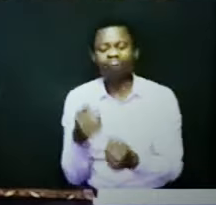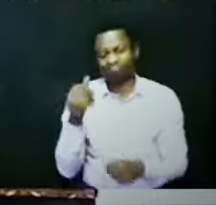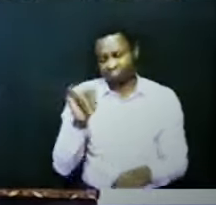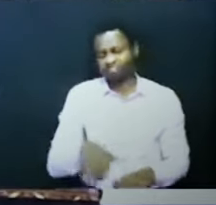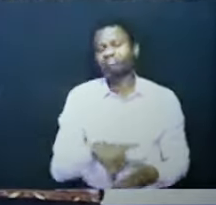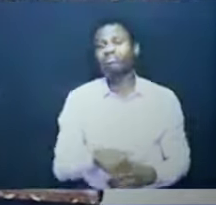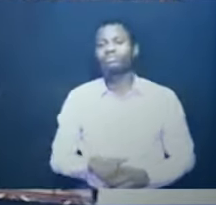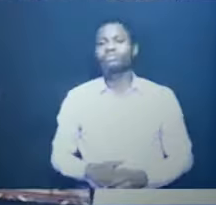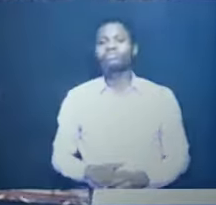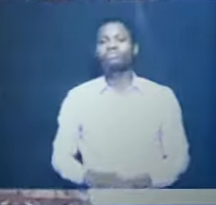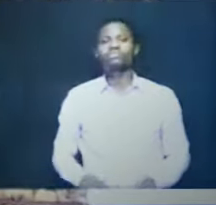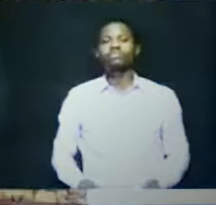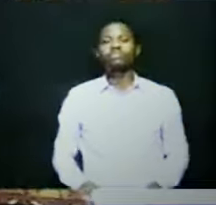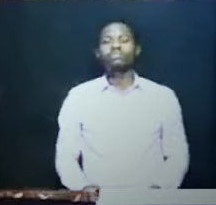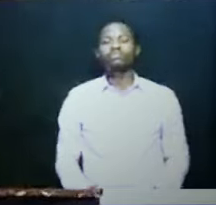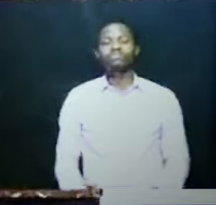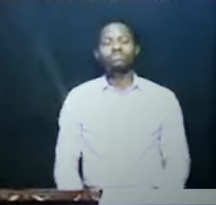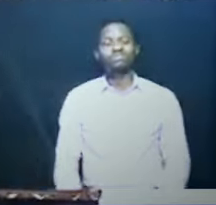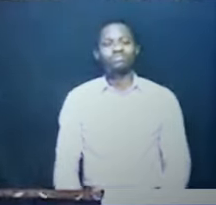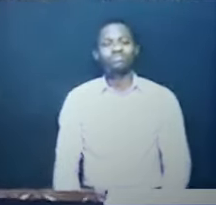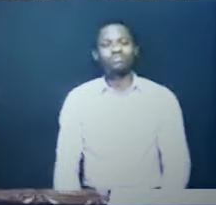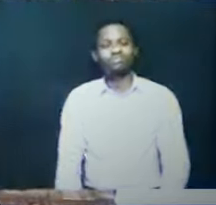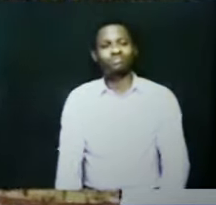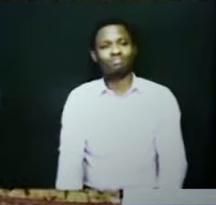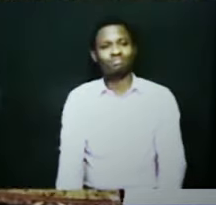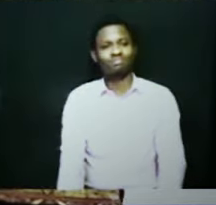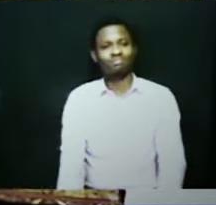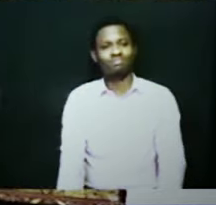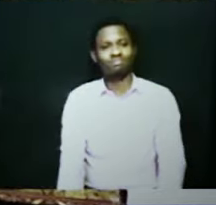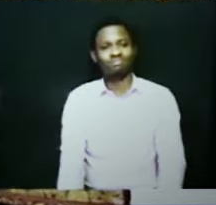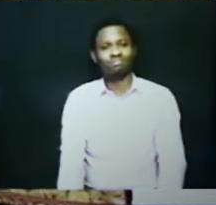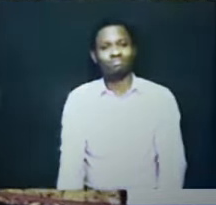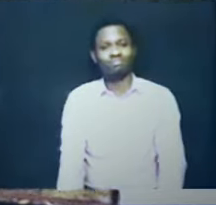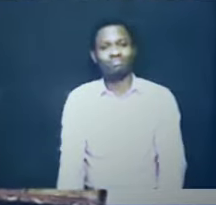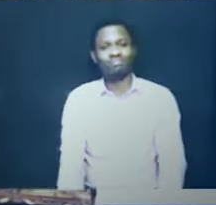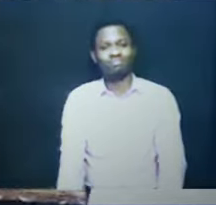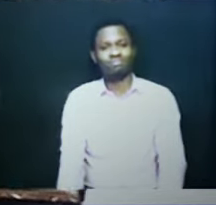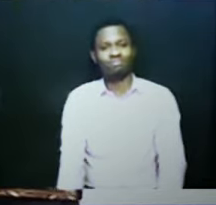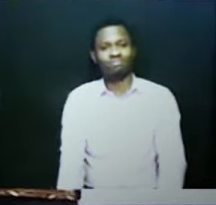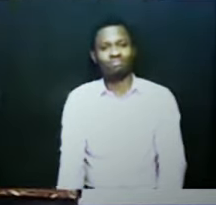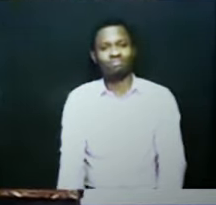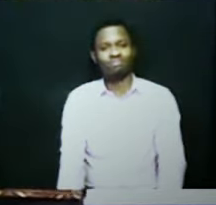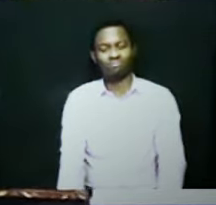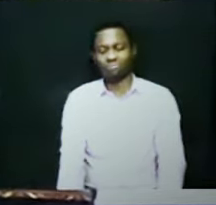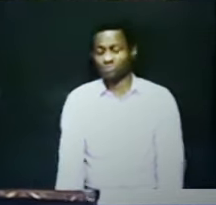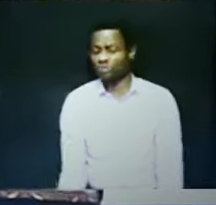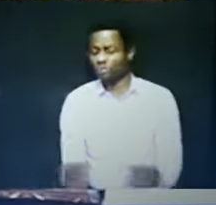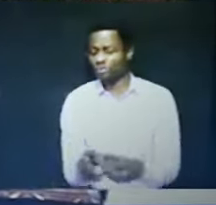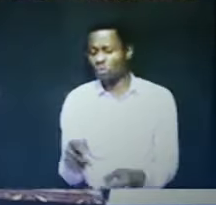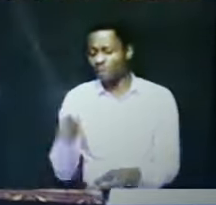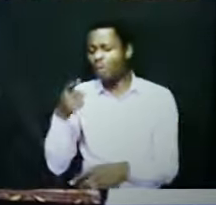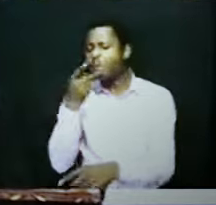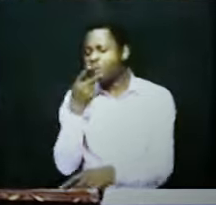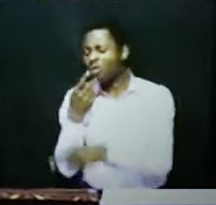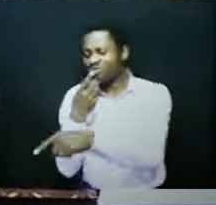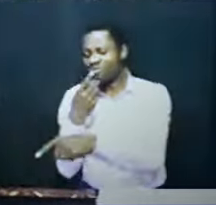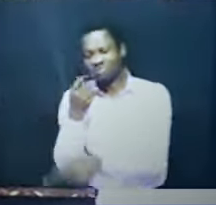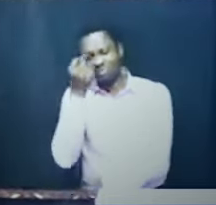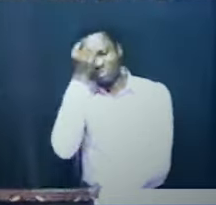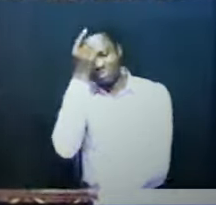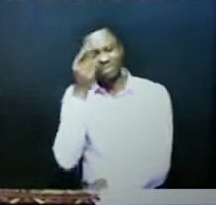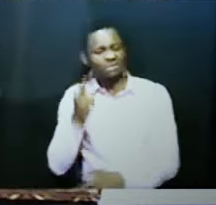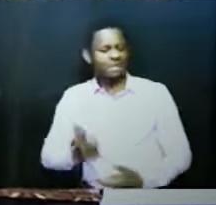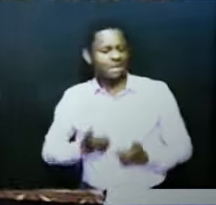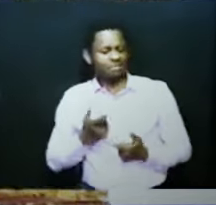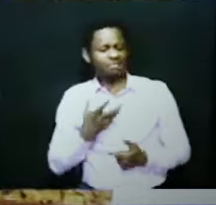there say whoa and go and when you come on and some now. So Paul understood life and he understood death.